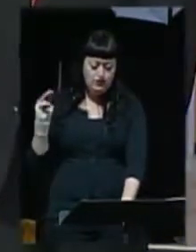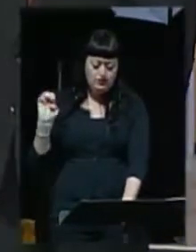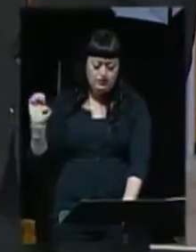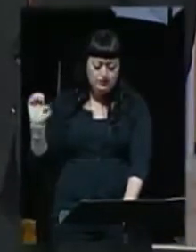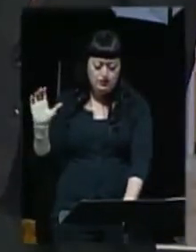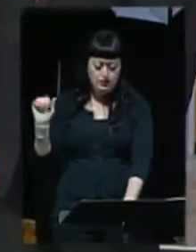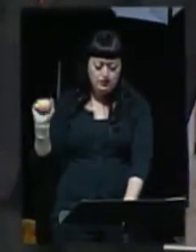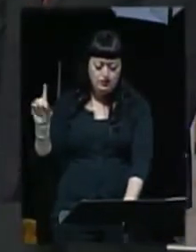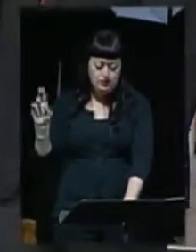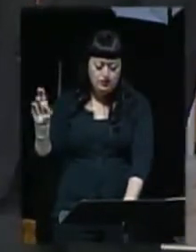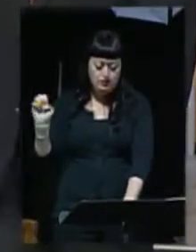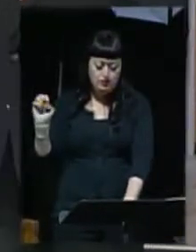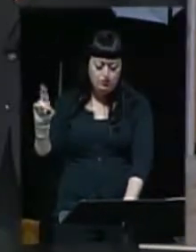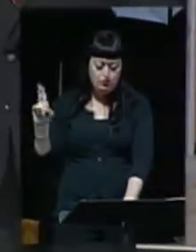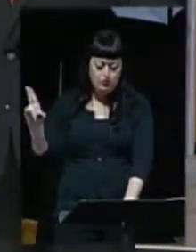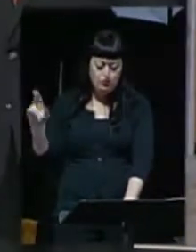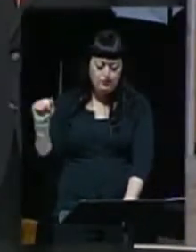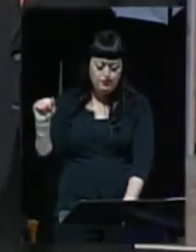Jamie Cadru.